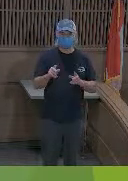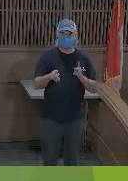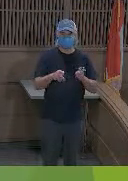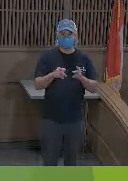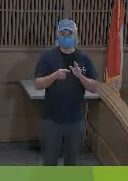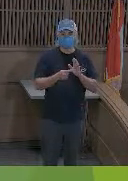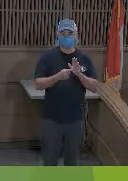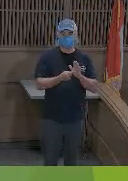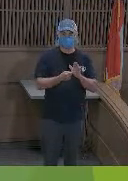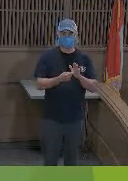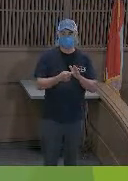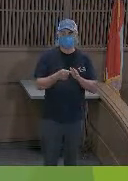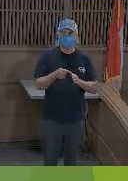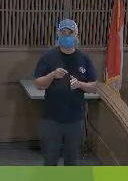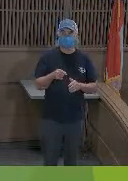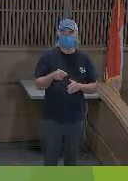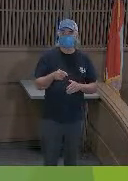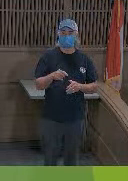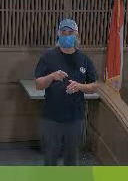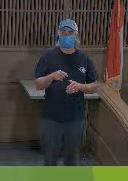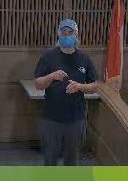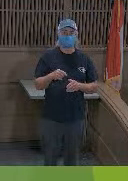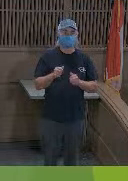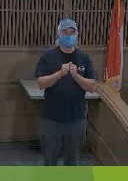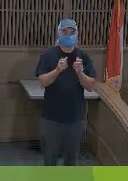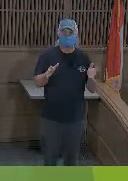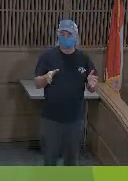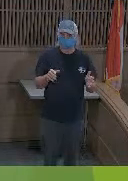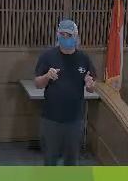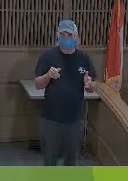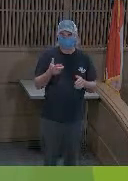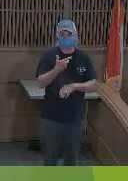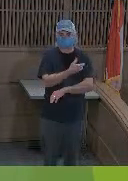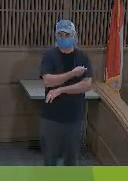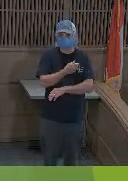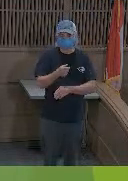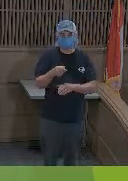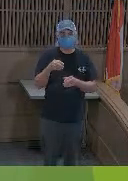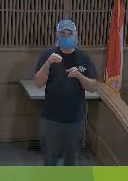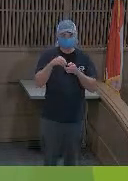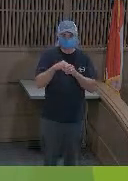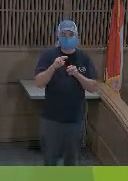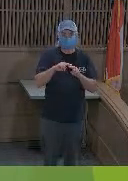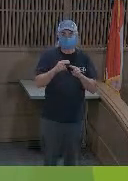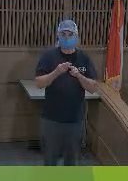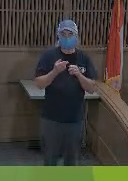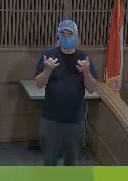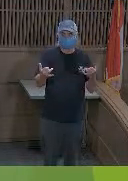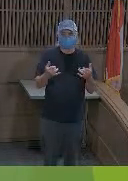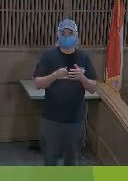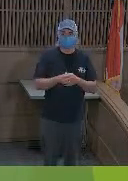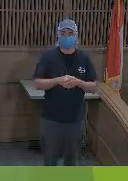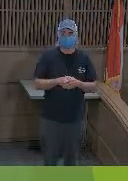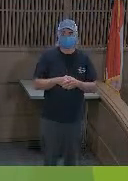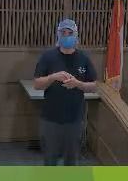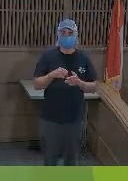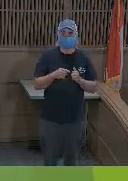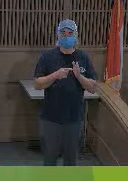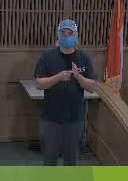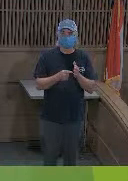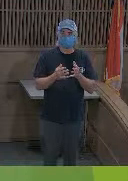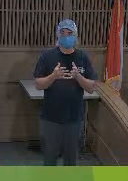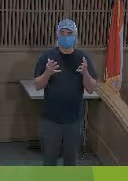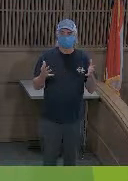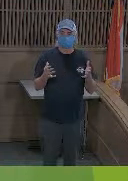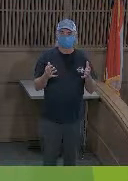graph is going back to early April when the vaccine was first available and shows you the number of patients admitted